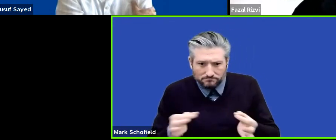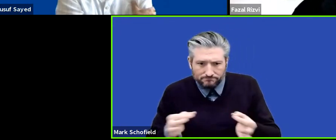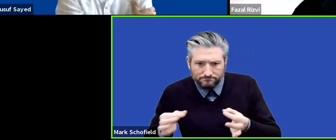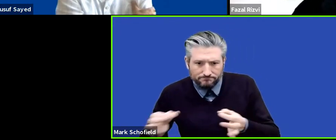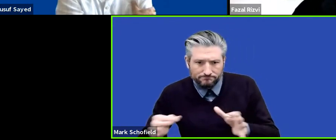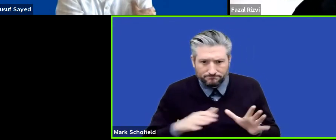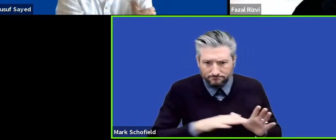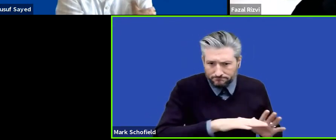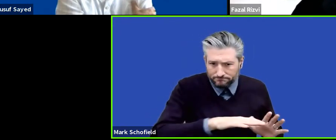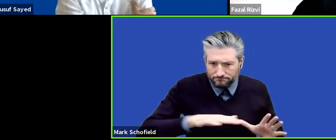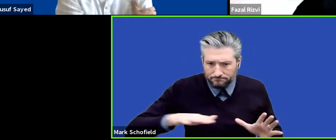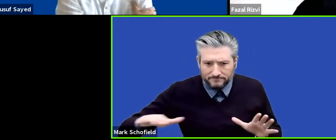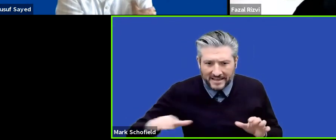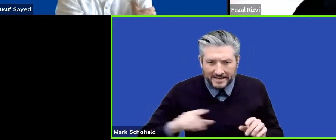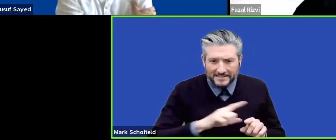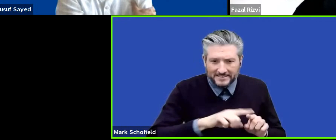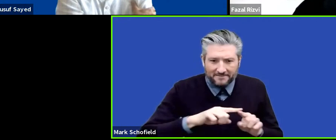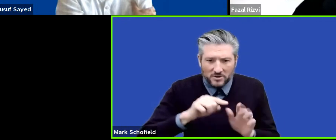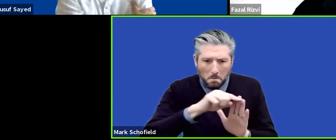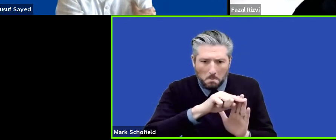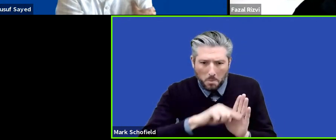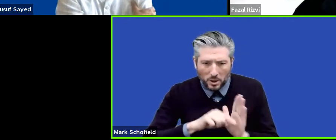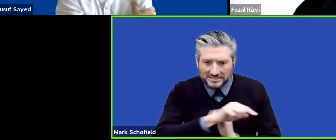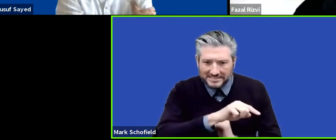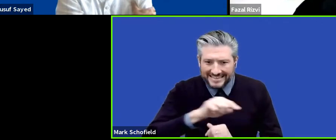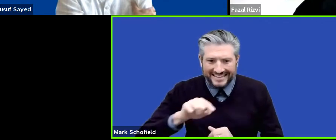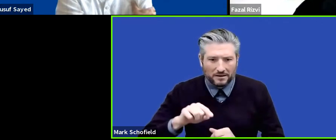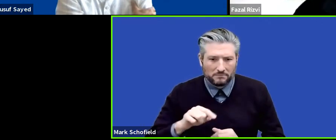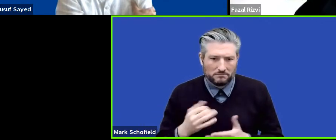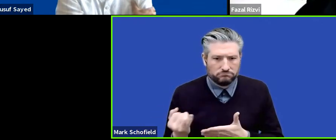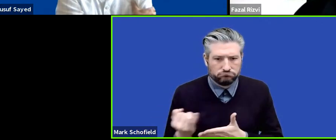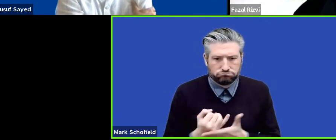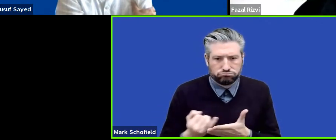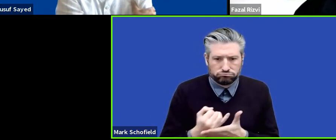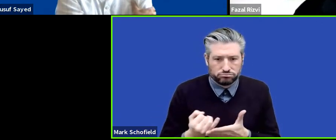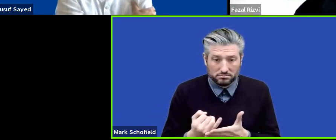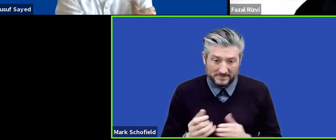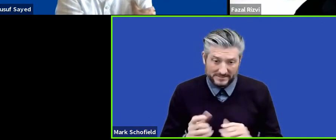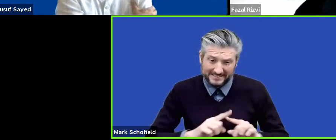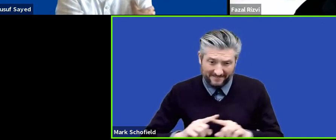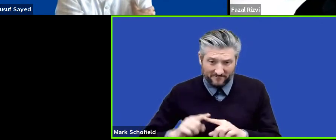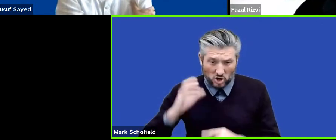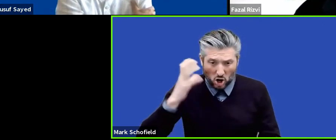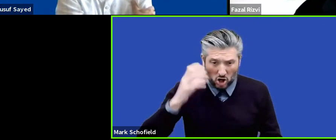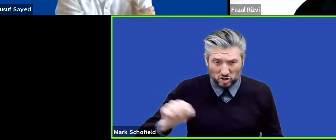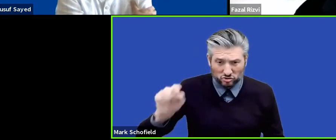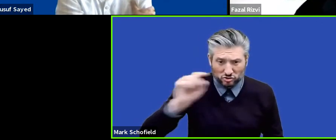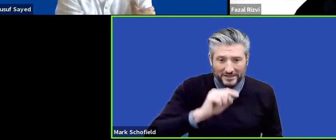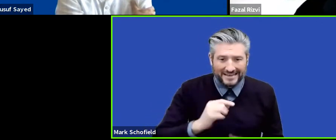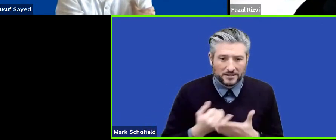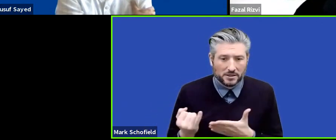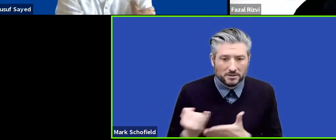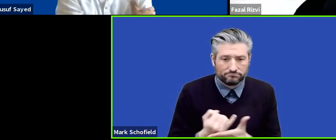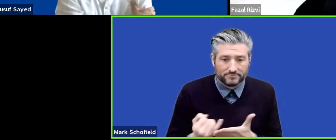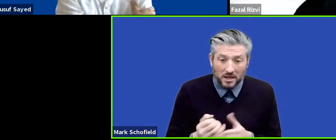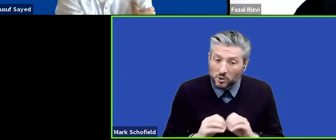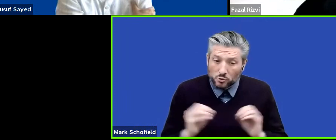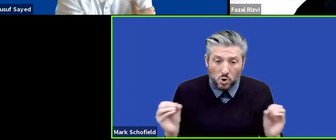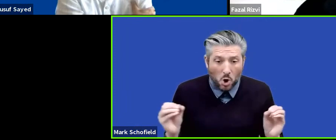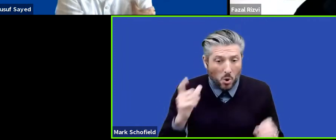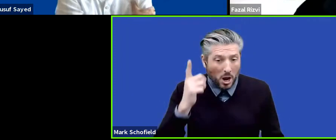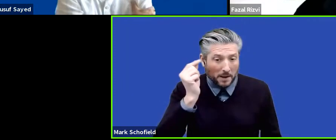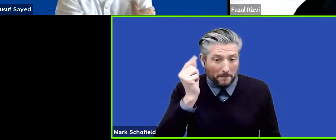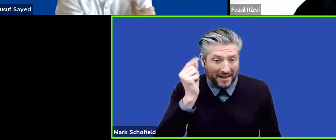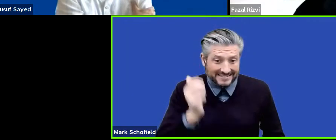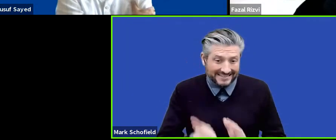of the countries. And many of the countries, of course, did not have the capacity to do that coordination because their